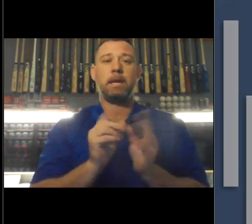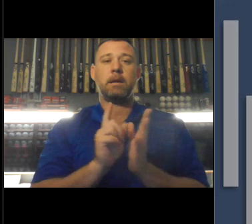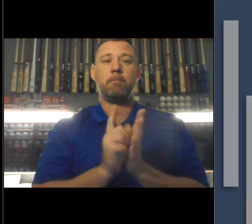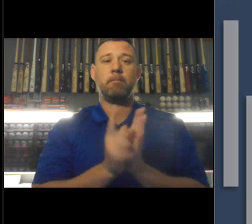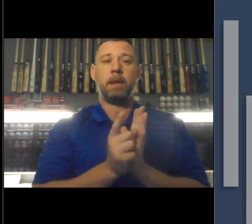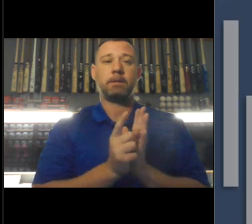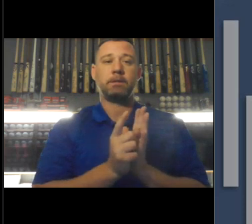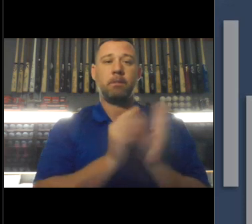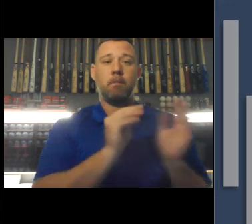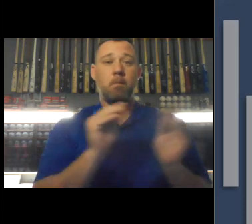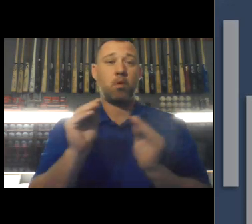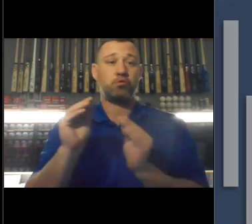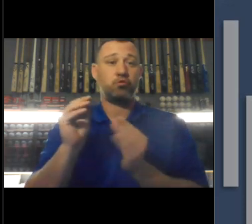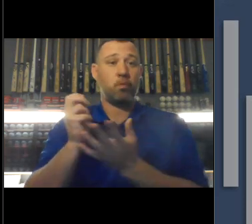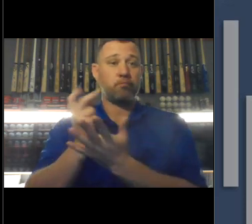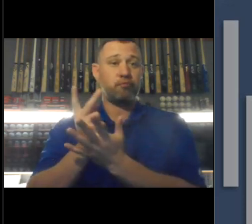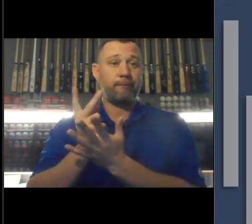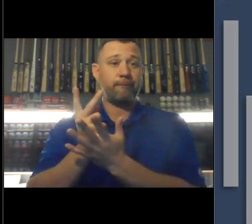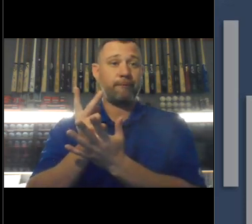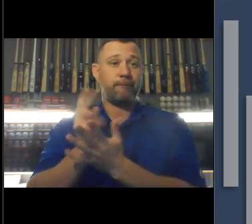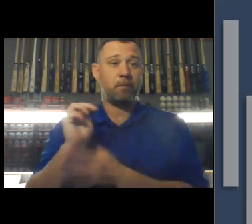Martinez?